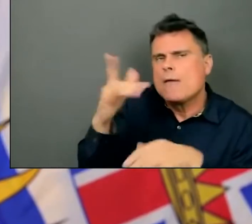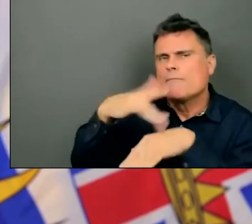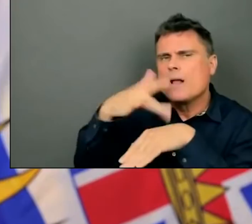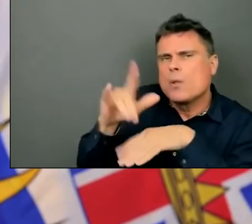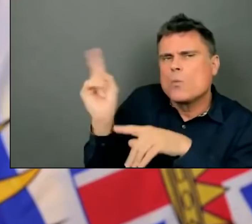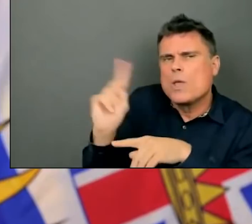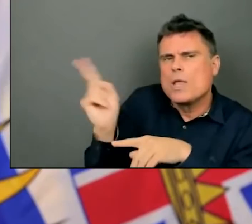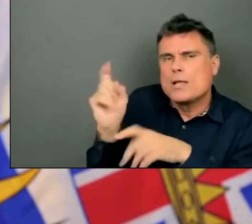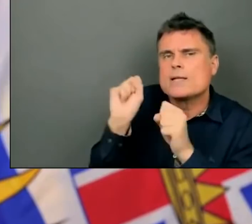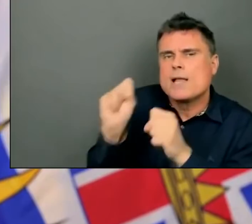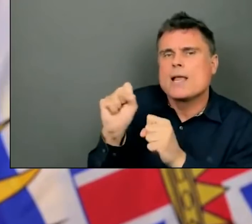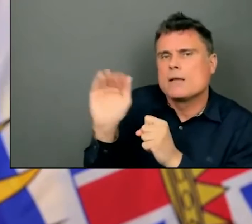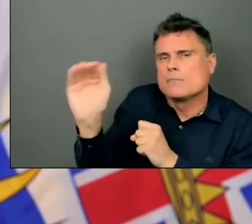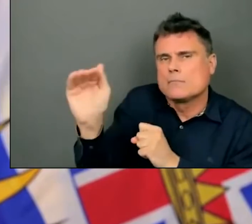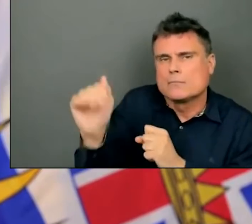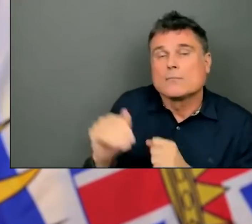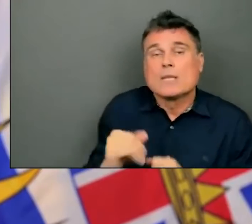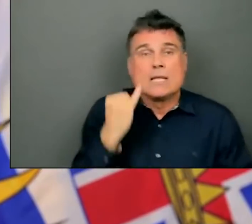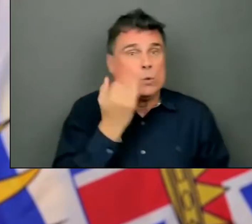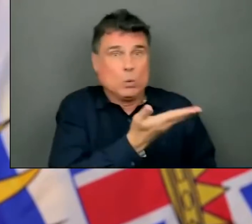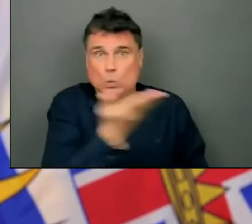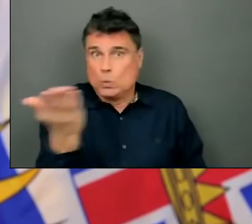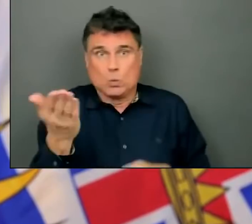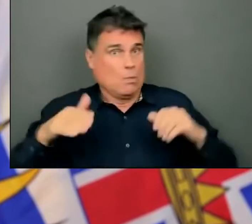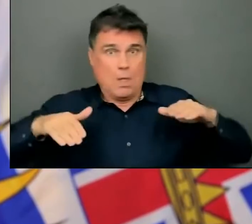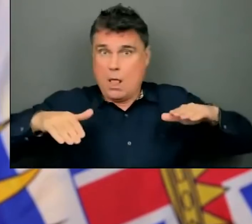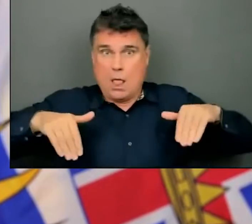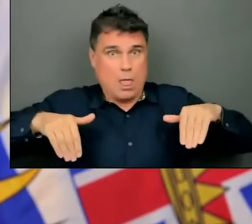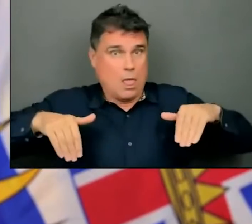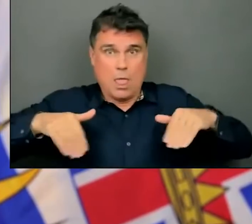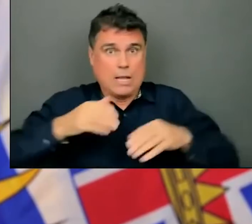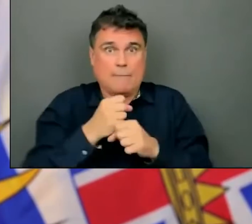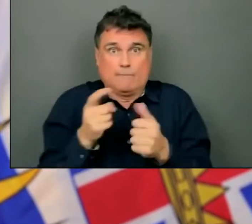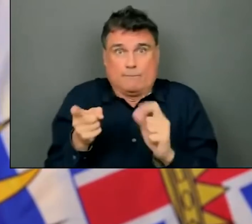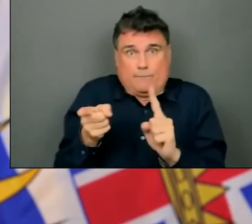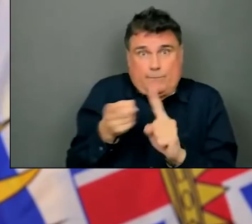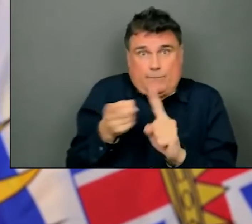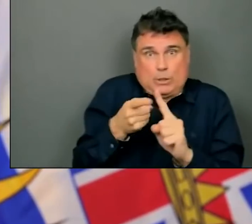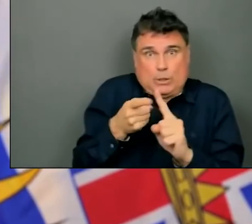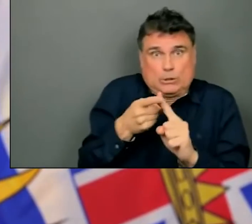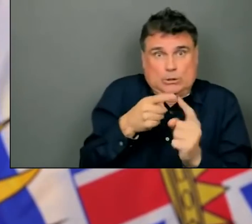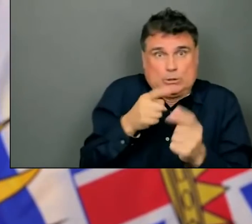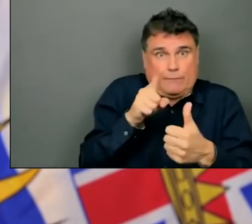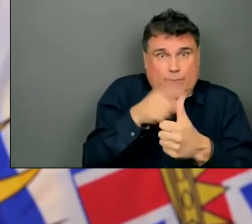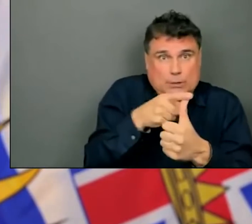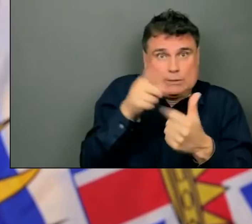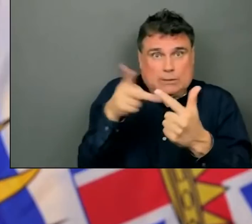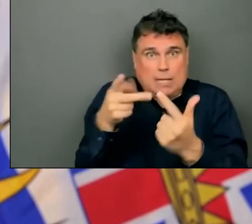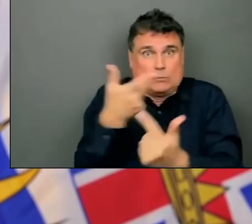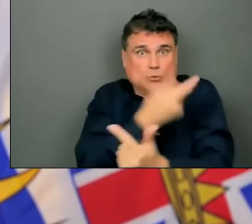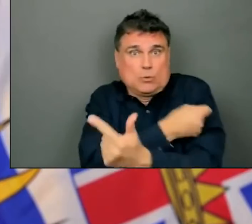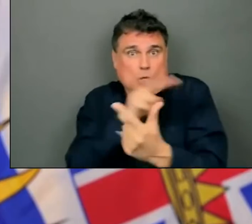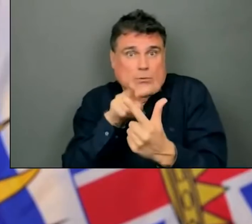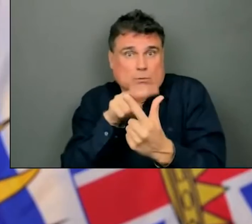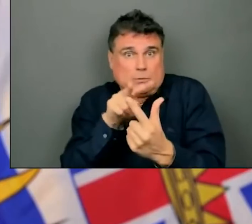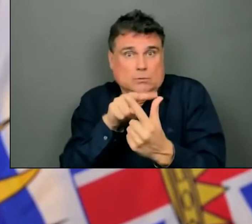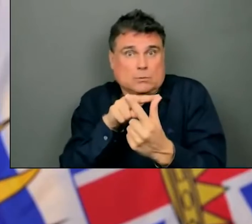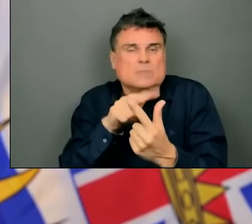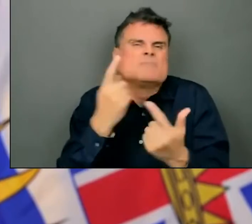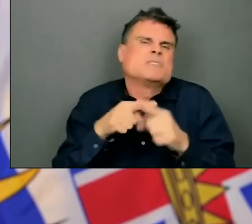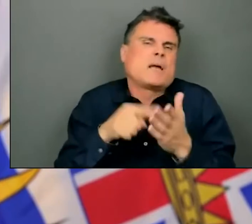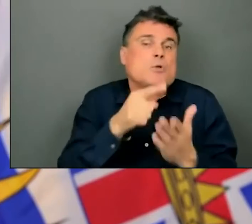If you've not yet had your first or second dose, even if particularly if you're a young person, 5 to